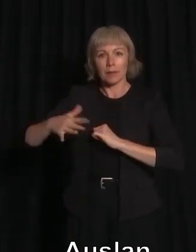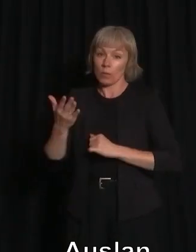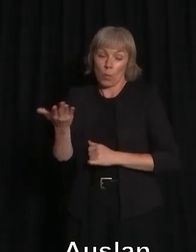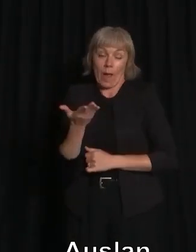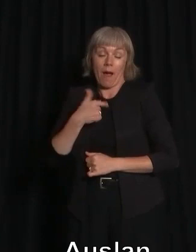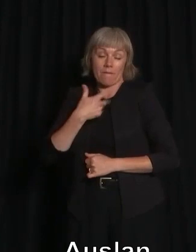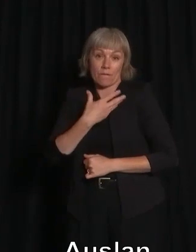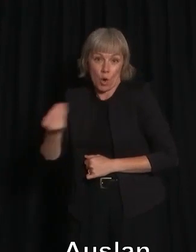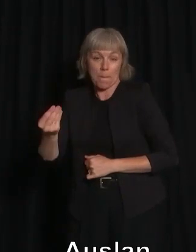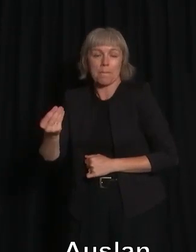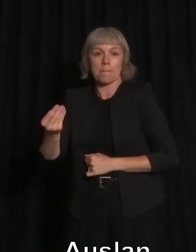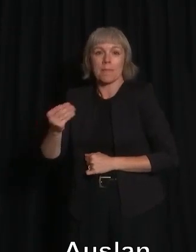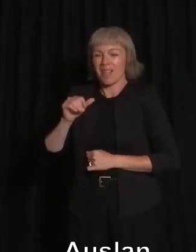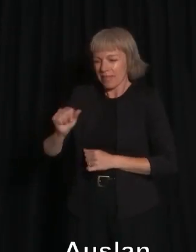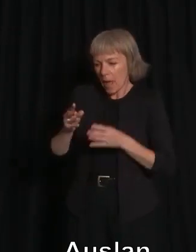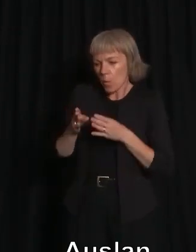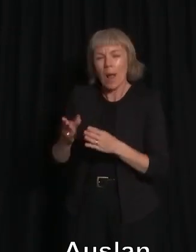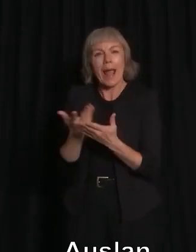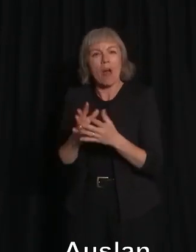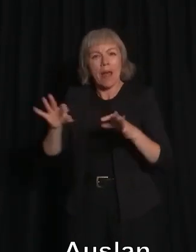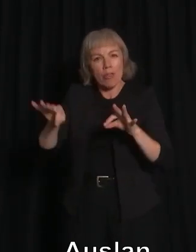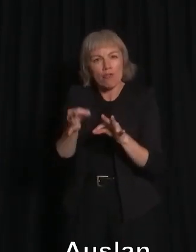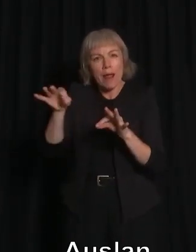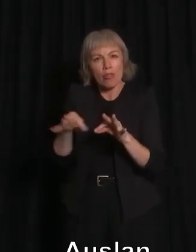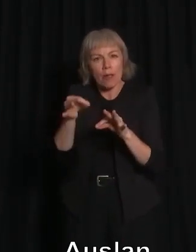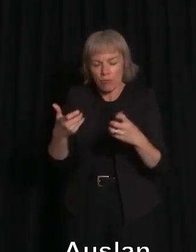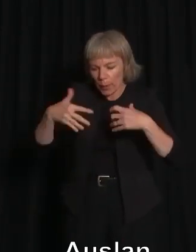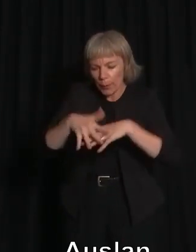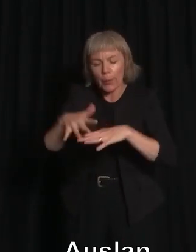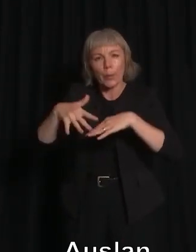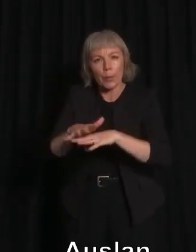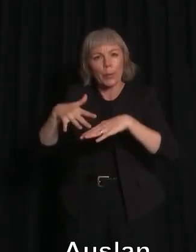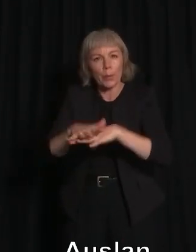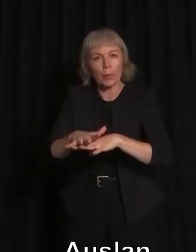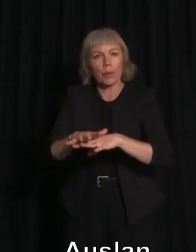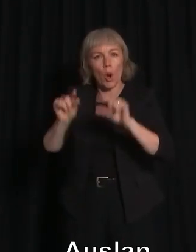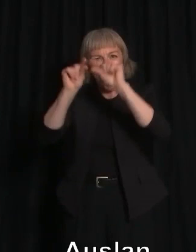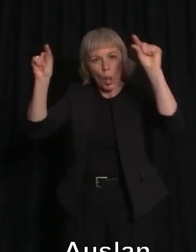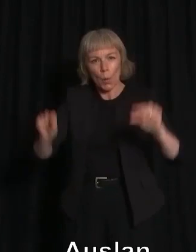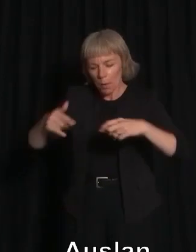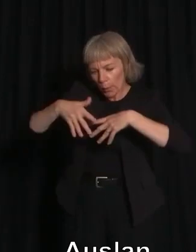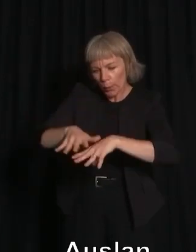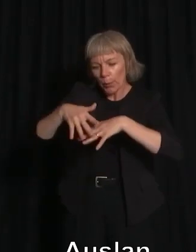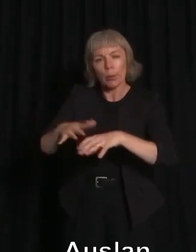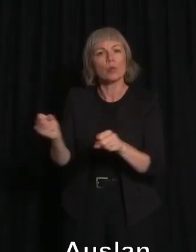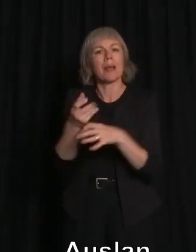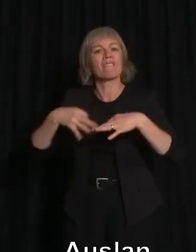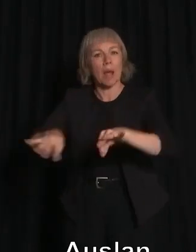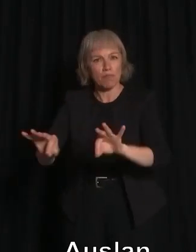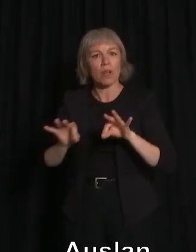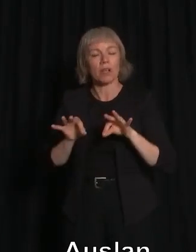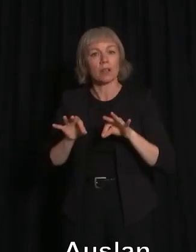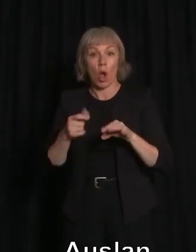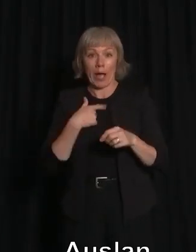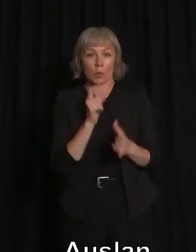from, to combine thread after thread in the hope that the pains of the past